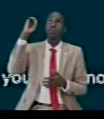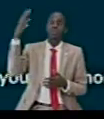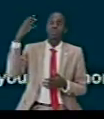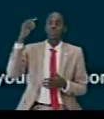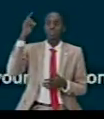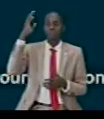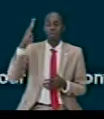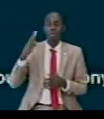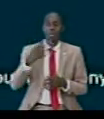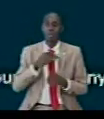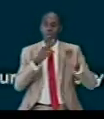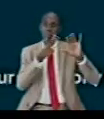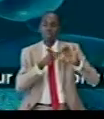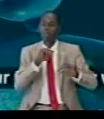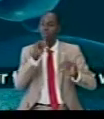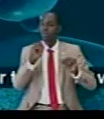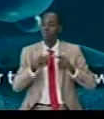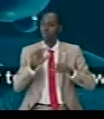couldn't walk